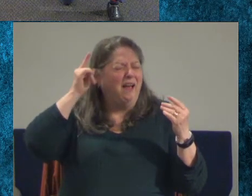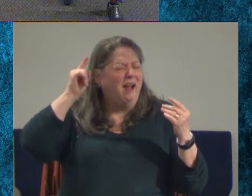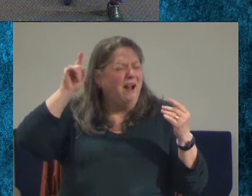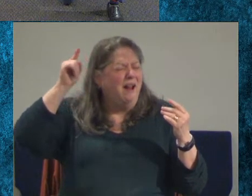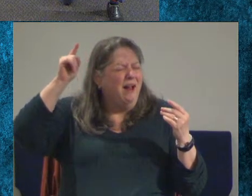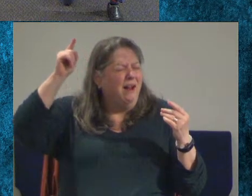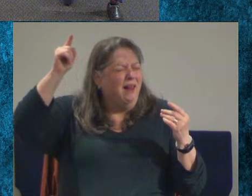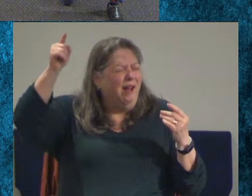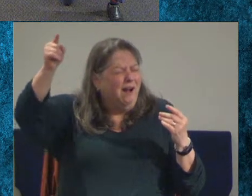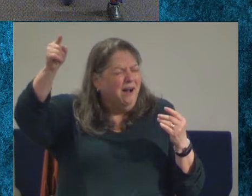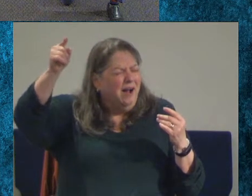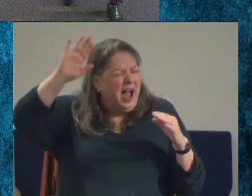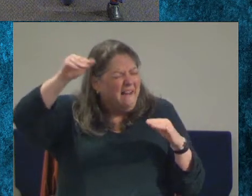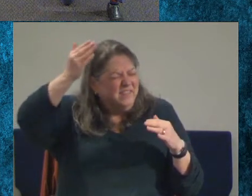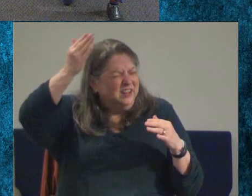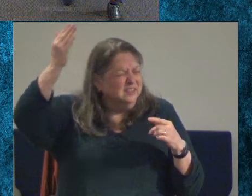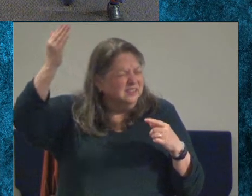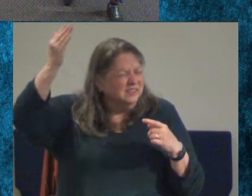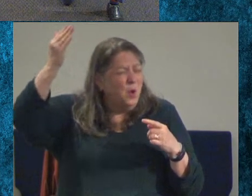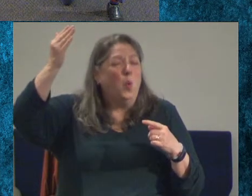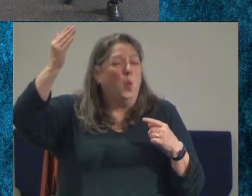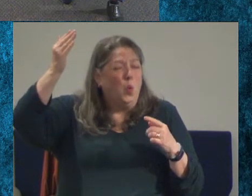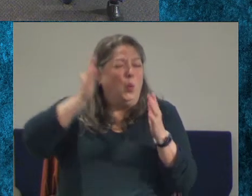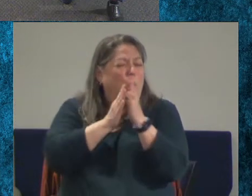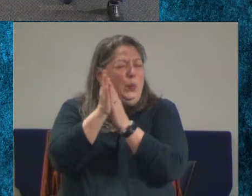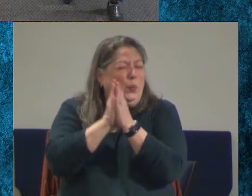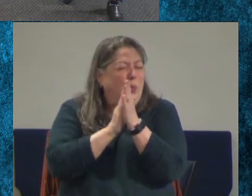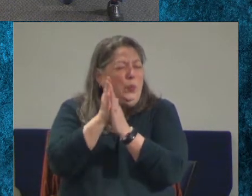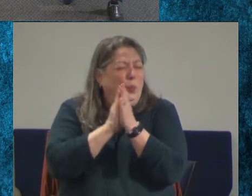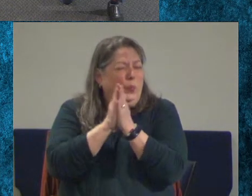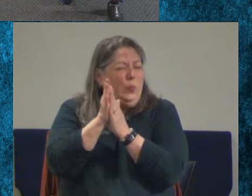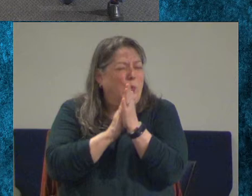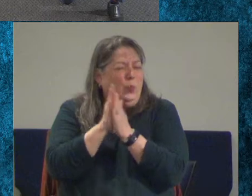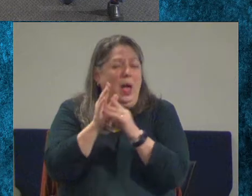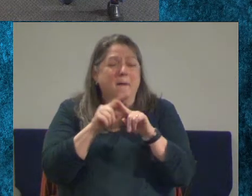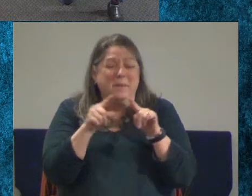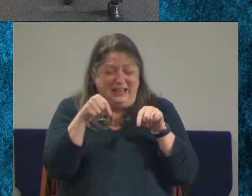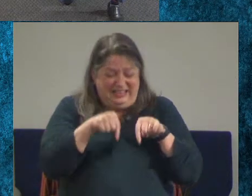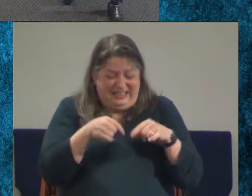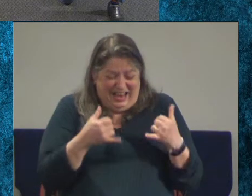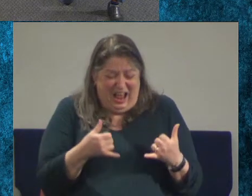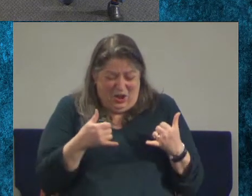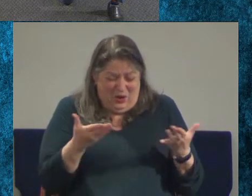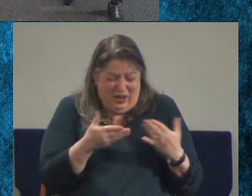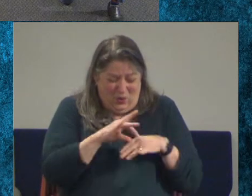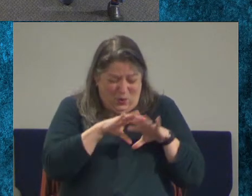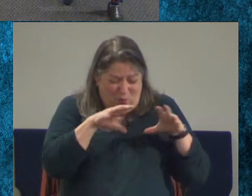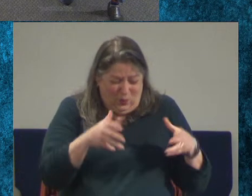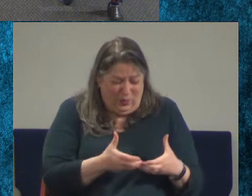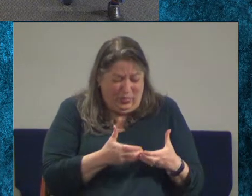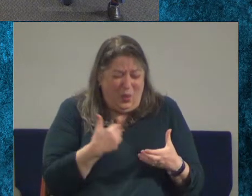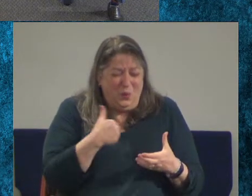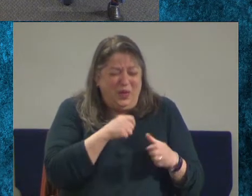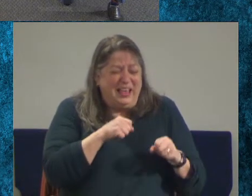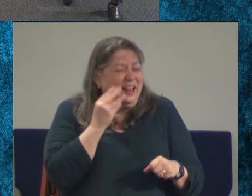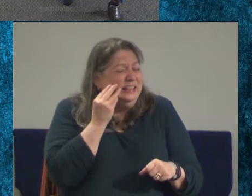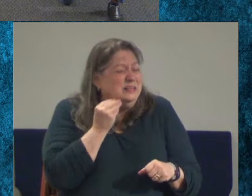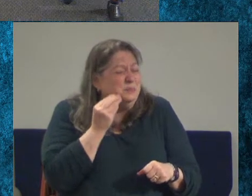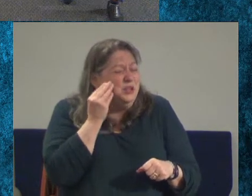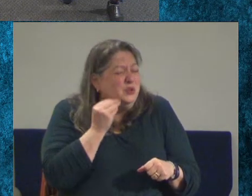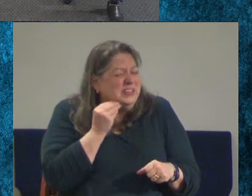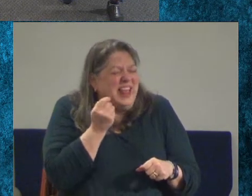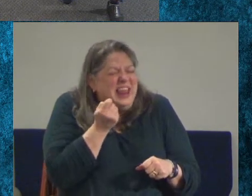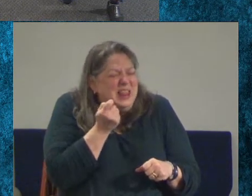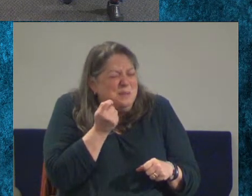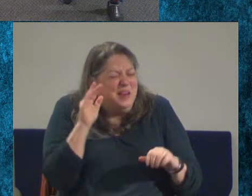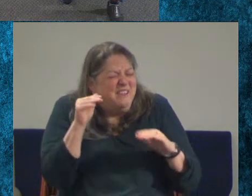to heaven. We look forward to those days, but God, we thank you that even here on earth, we can have a taste of heaven as we